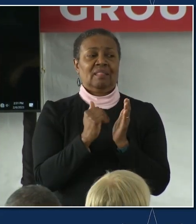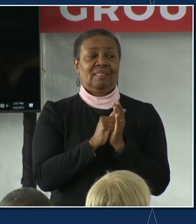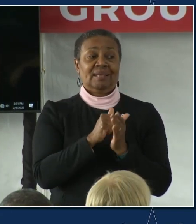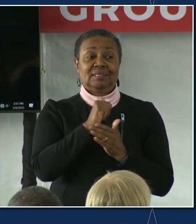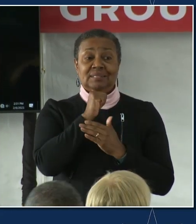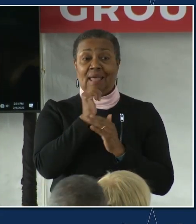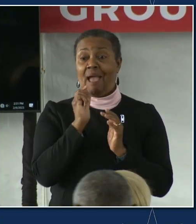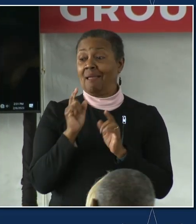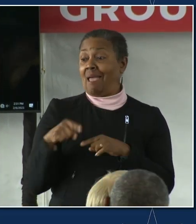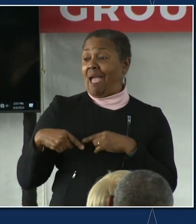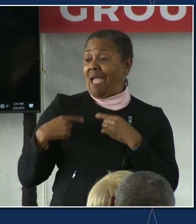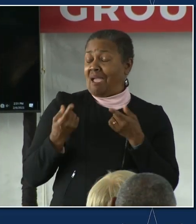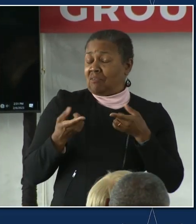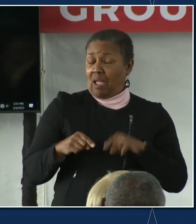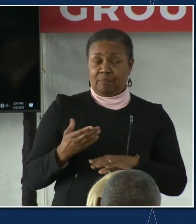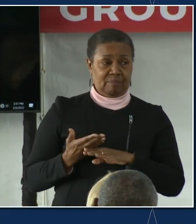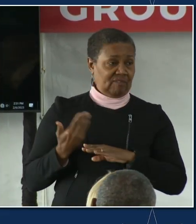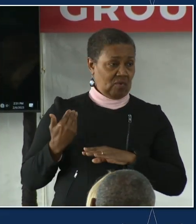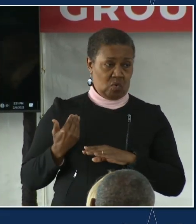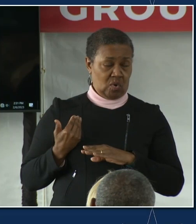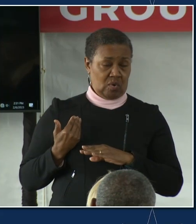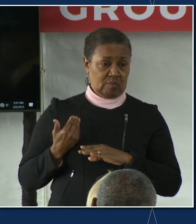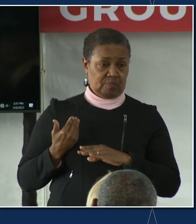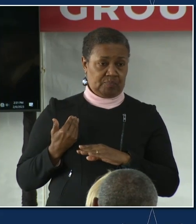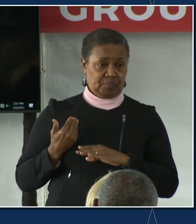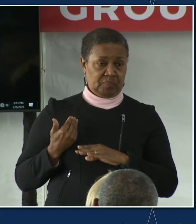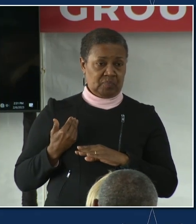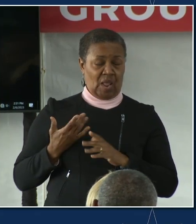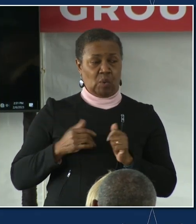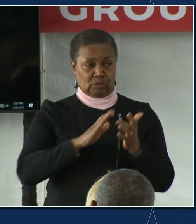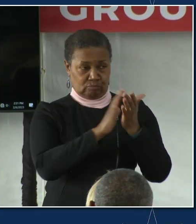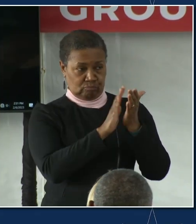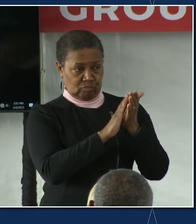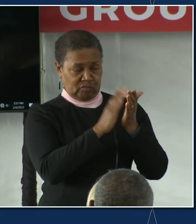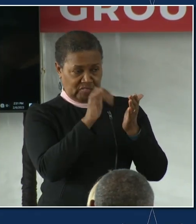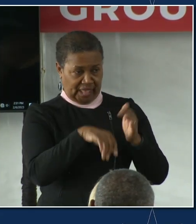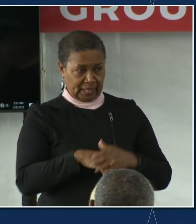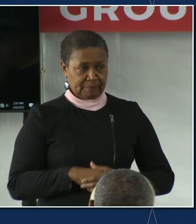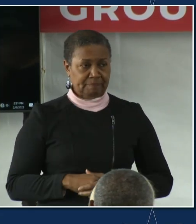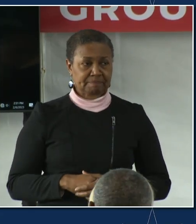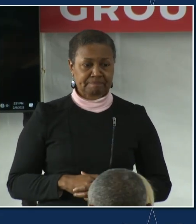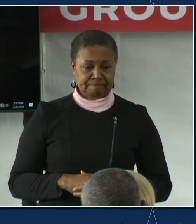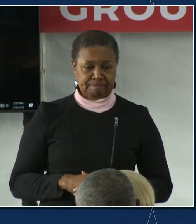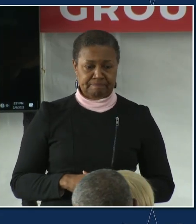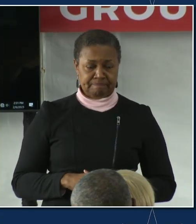not ever been done. So I want to applaud you for that.